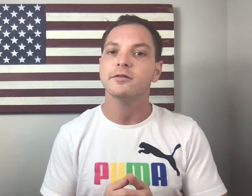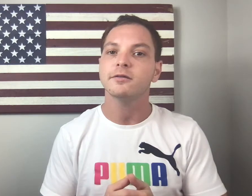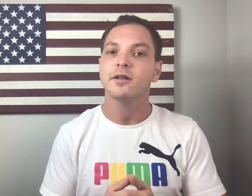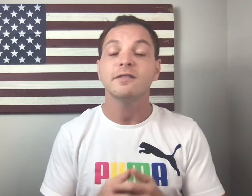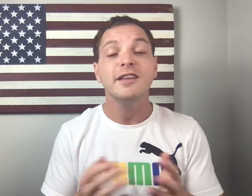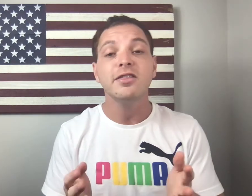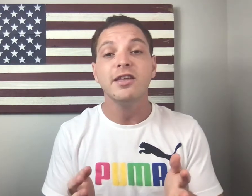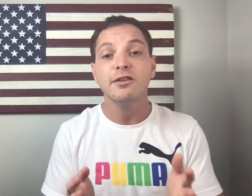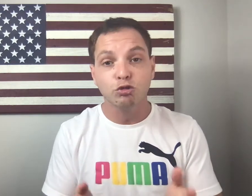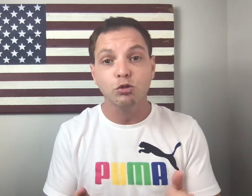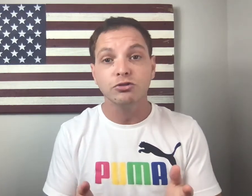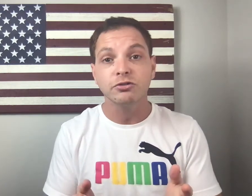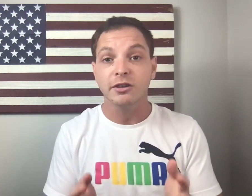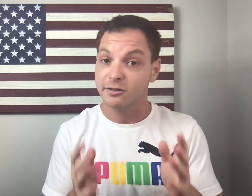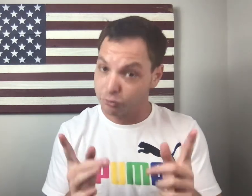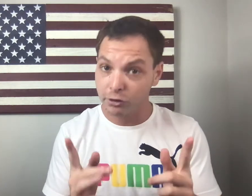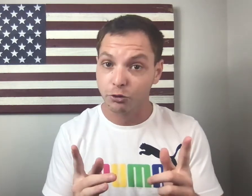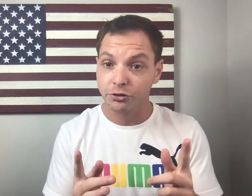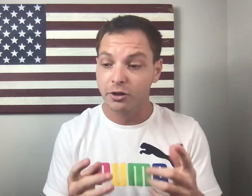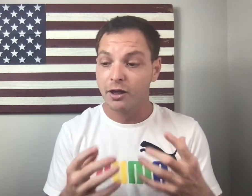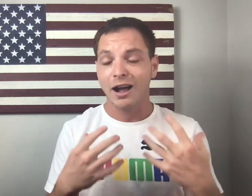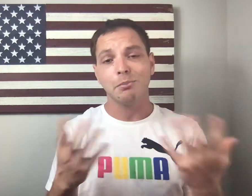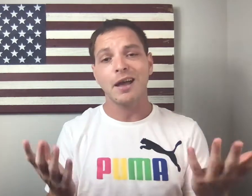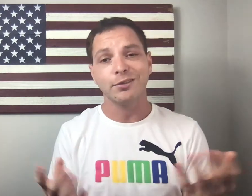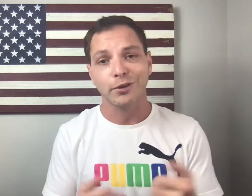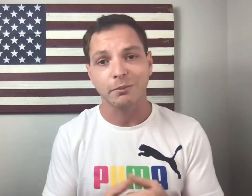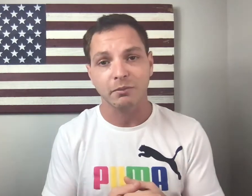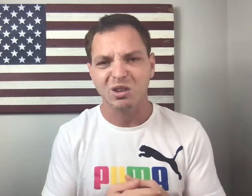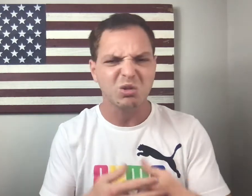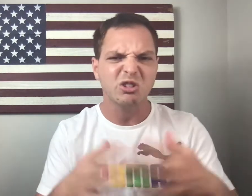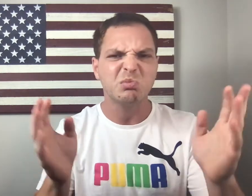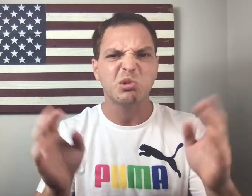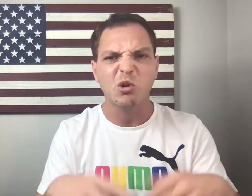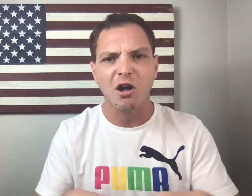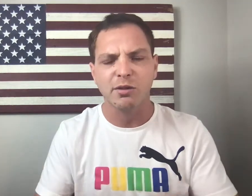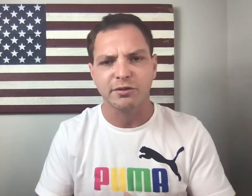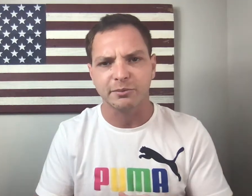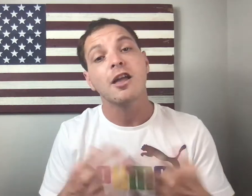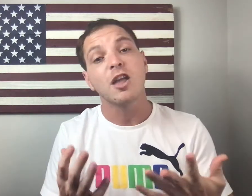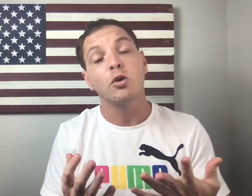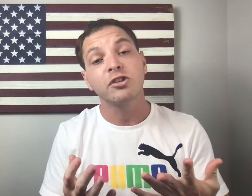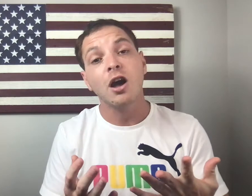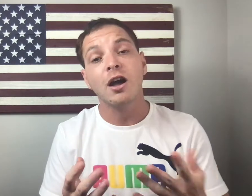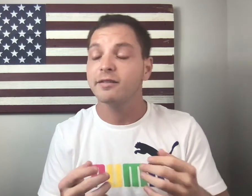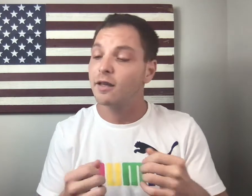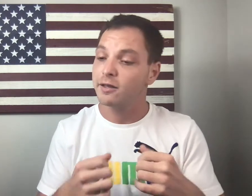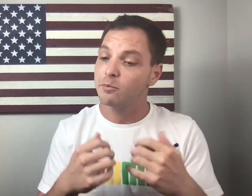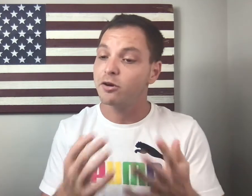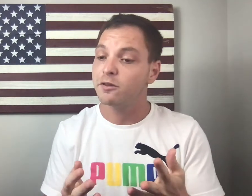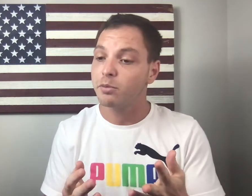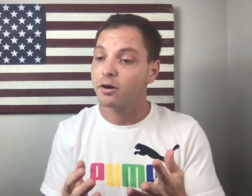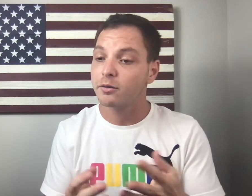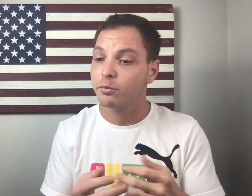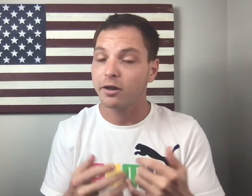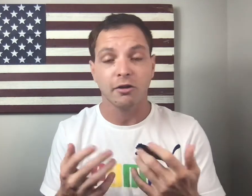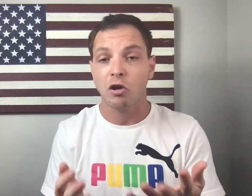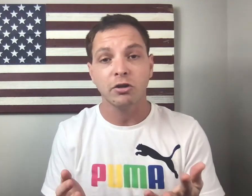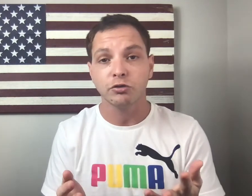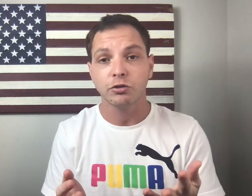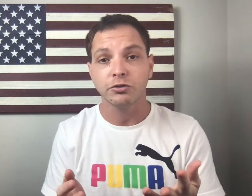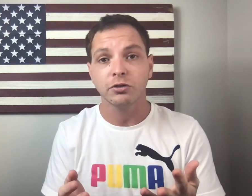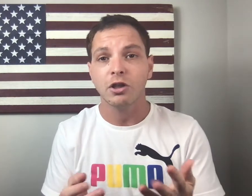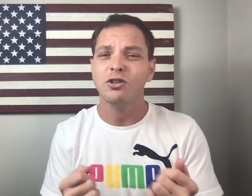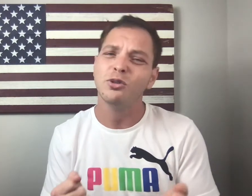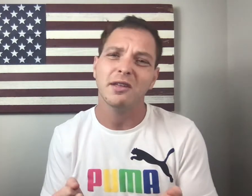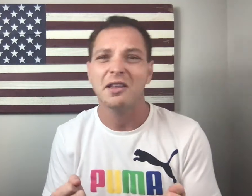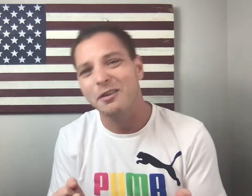California didn't think his rules, the strict rules, applied to him, so he just broke all of them. He was caught attending a birthday party, breaking all his